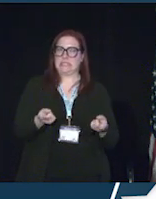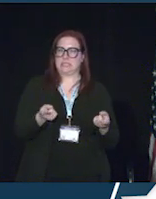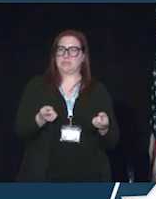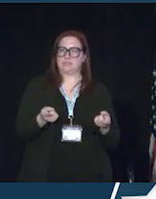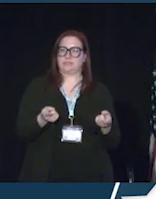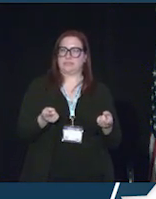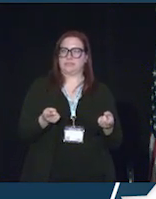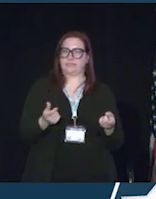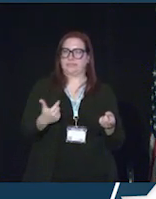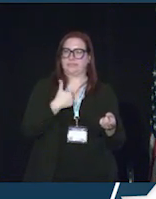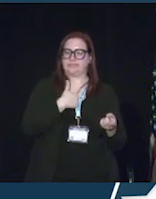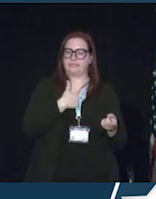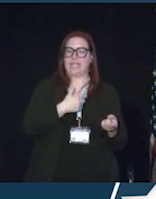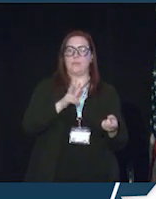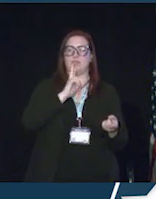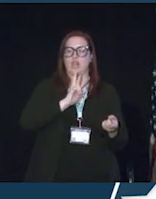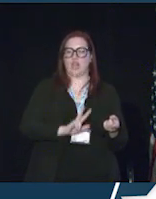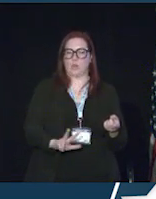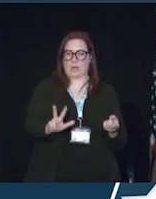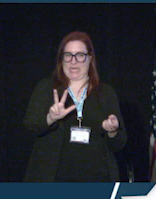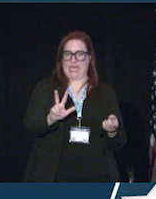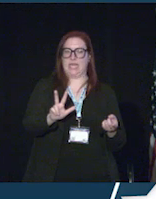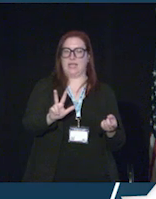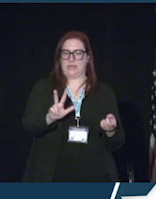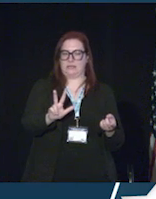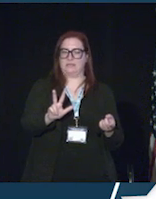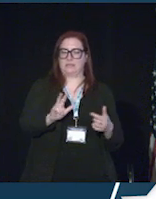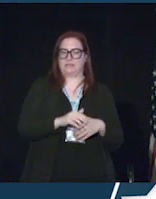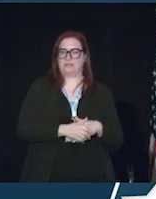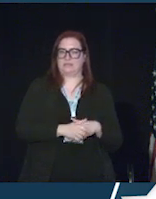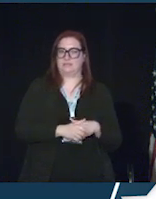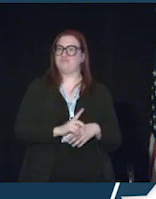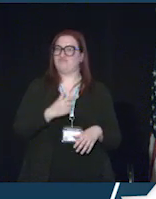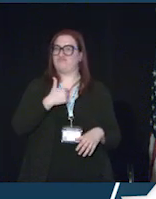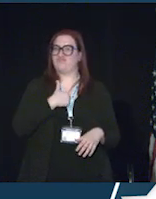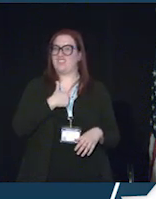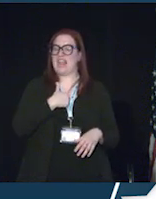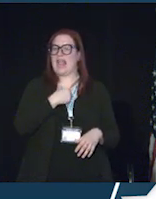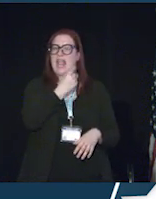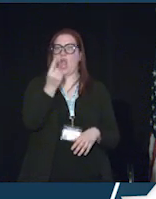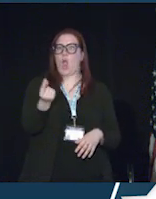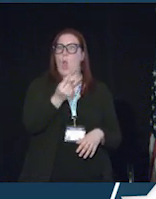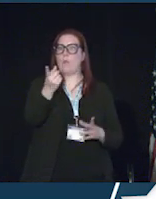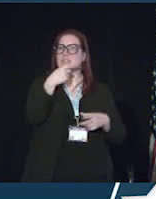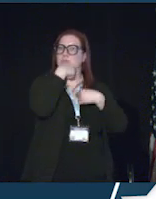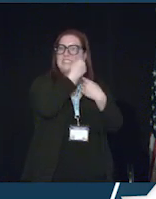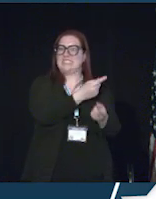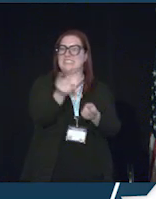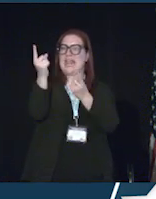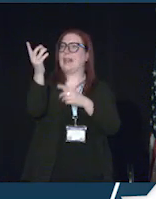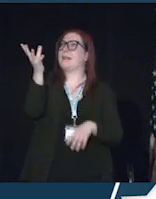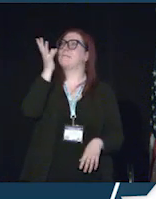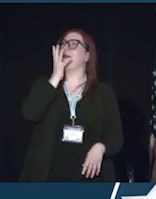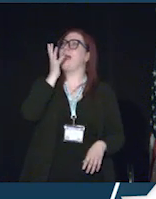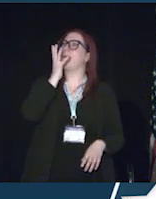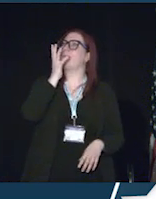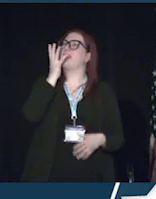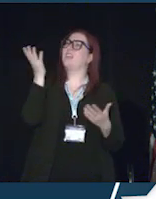I was 3 years old, I always tell my mom,